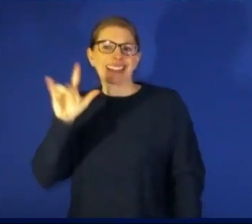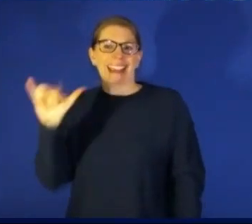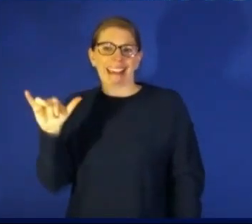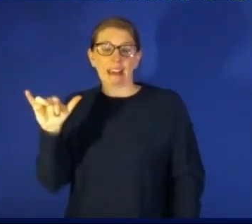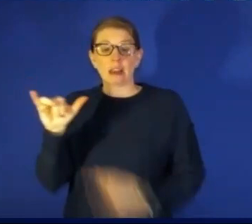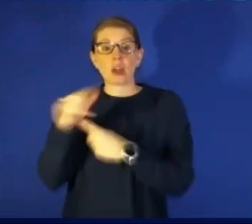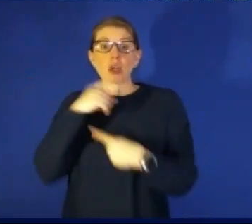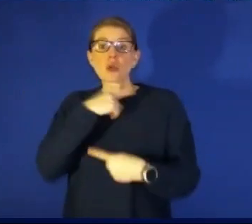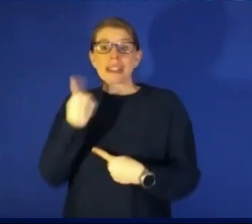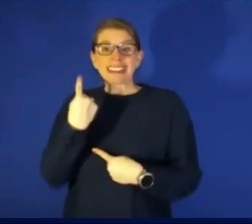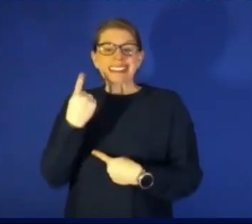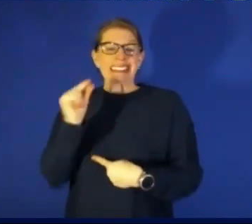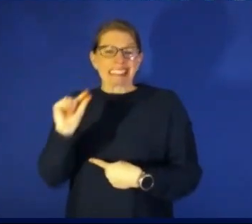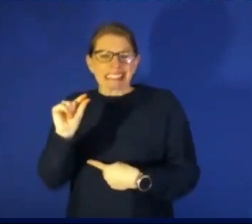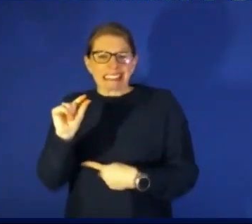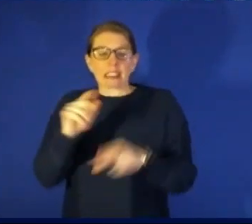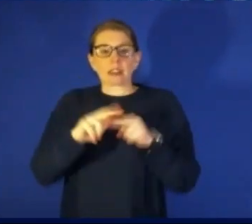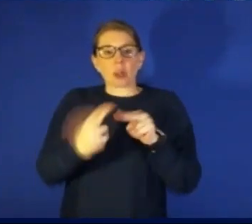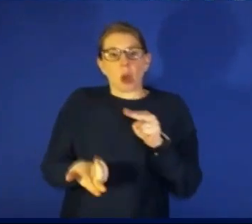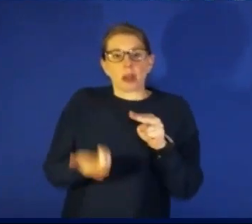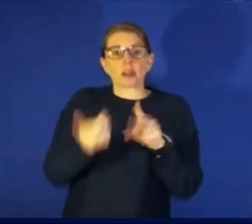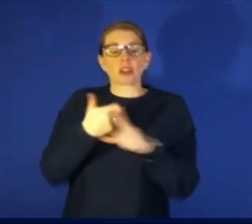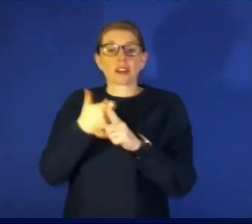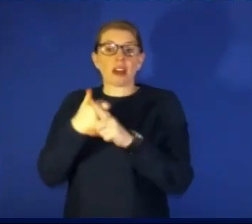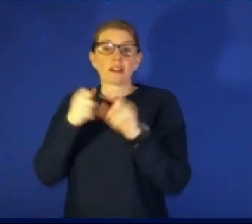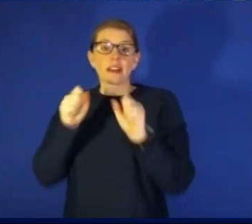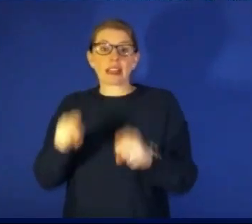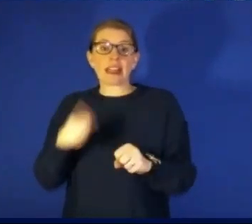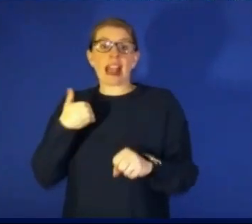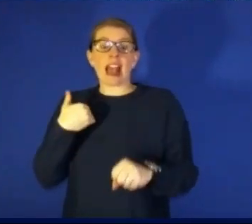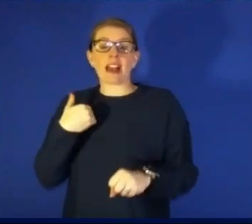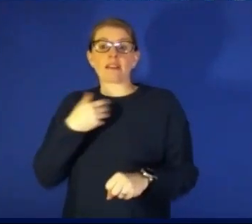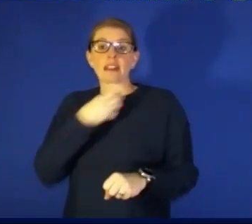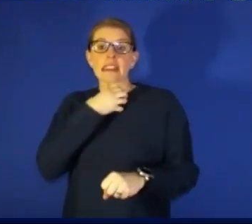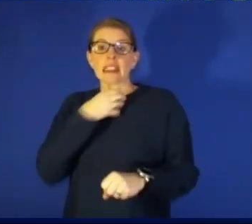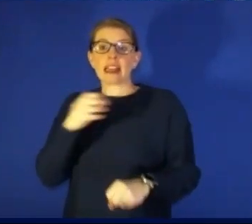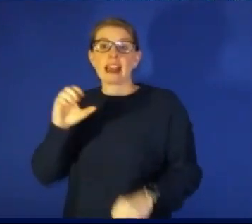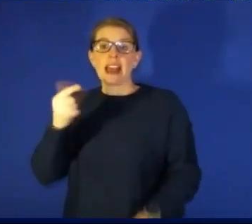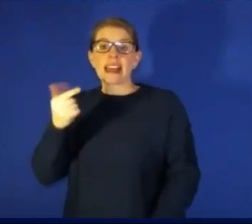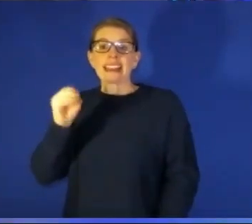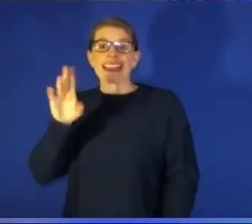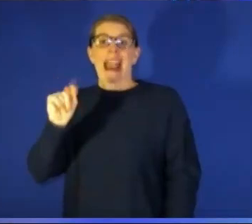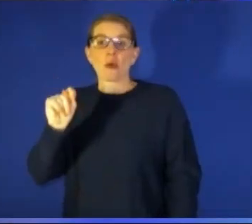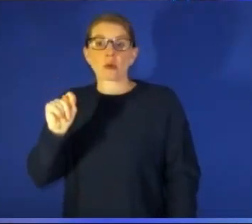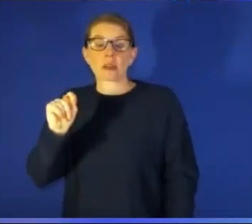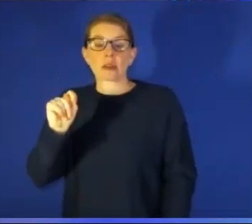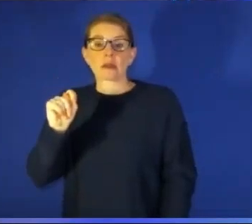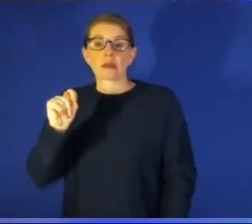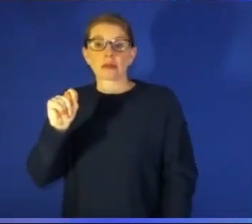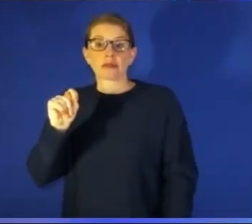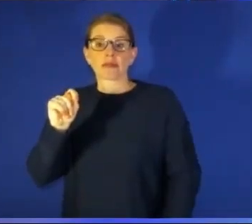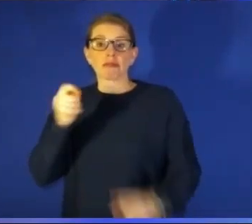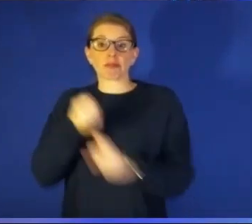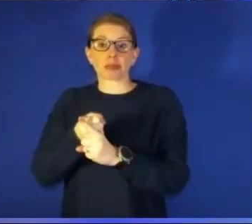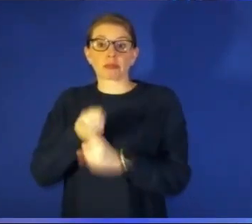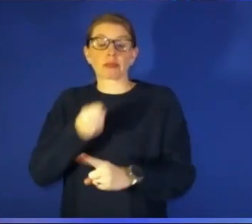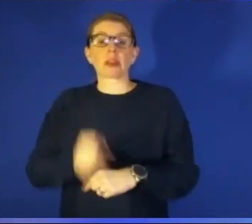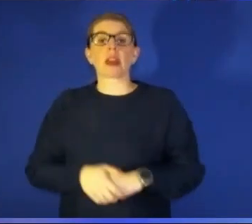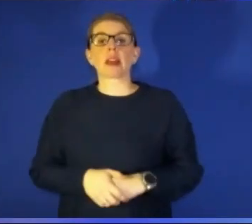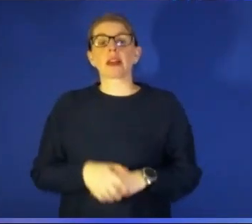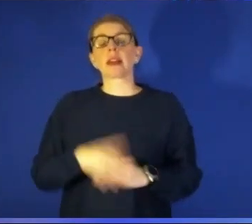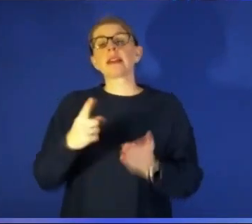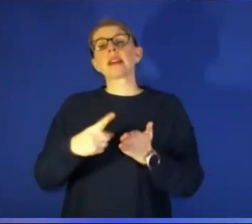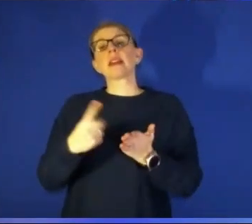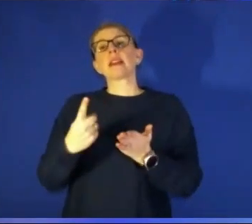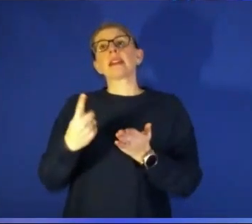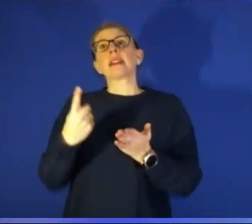actually a small risk, when you lose weight that you can have a gouty attack. So it's something we're aware of. Okay. Yeah. Something that we talk a lot about,